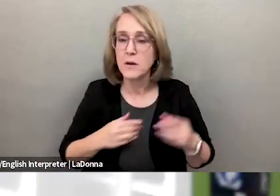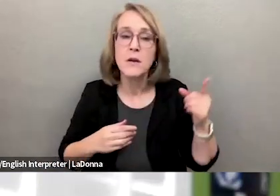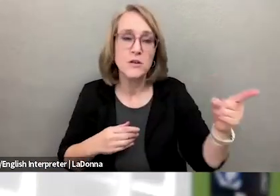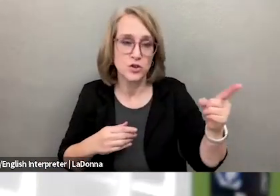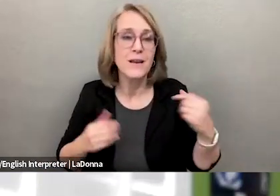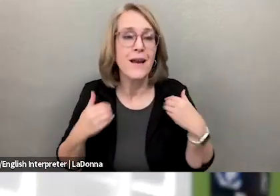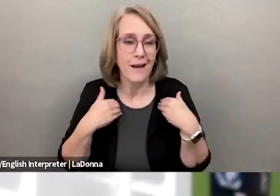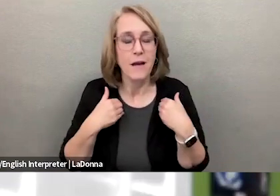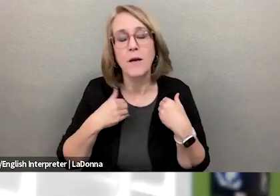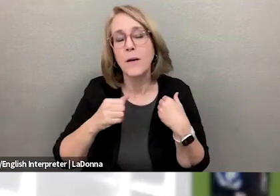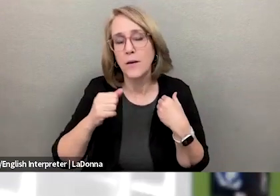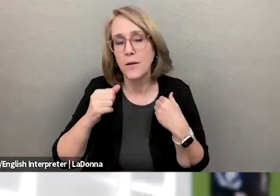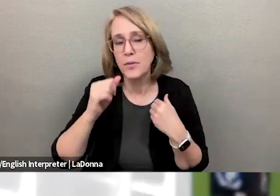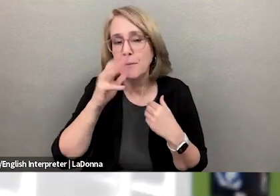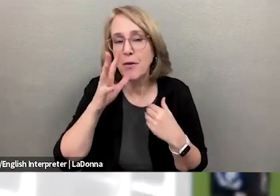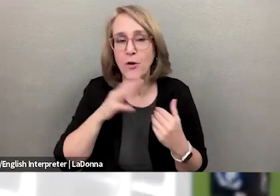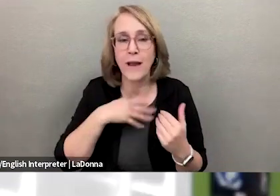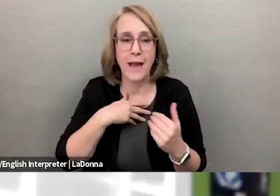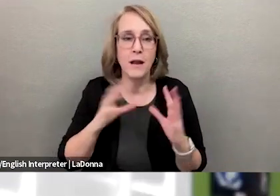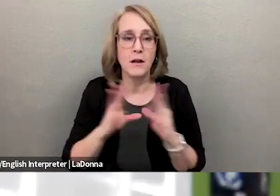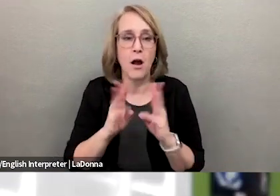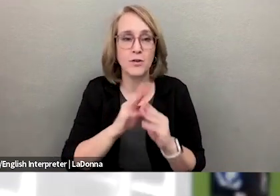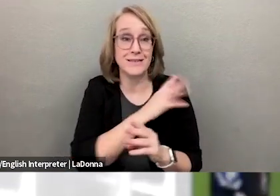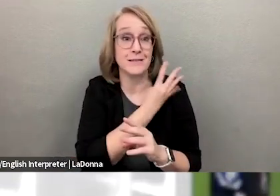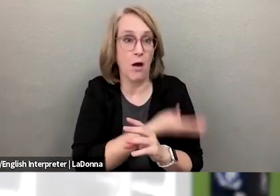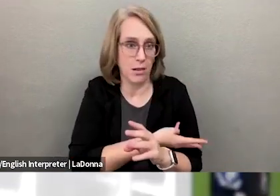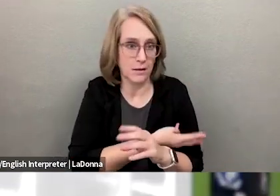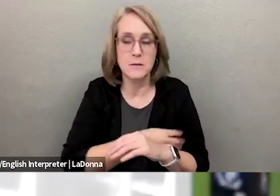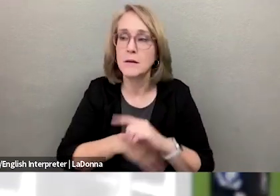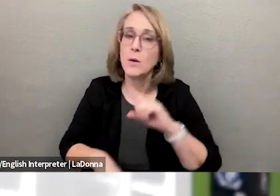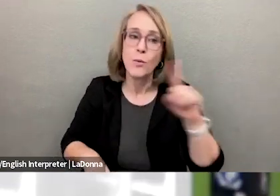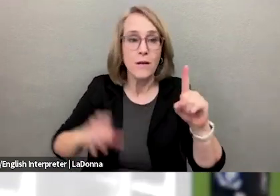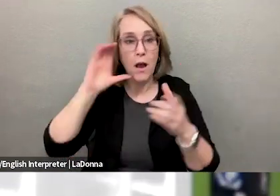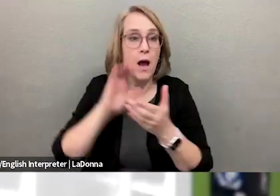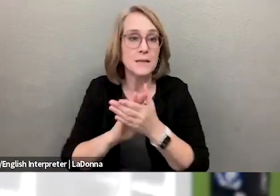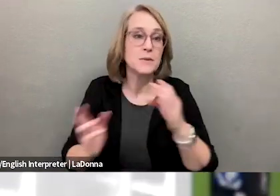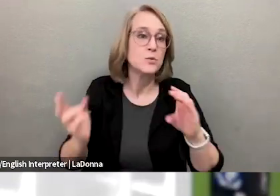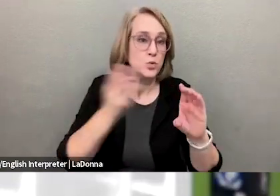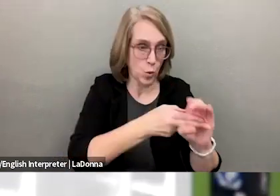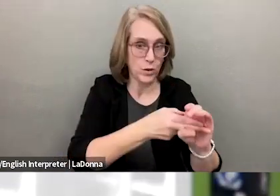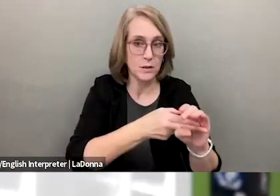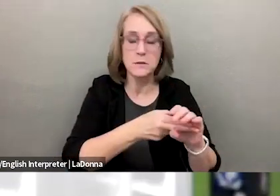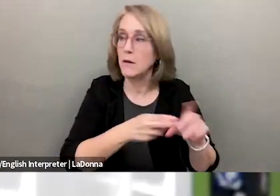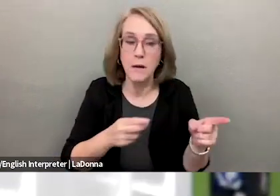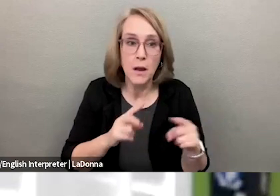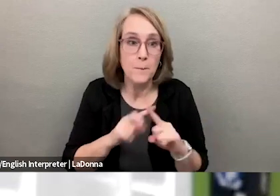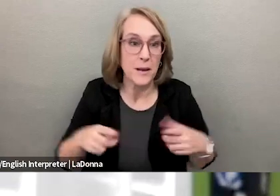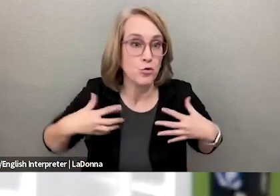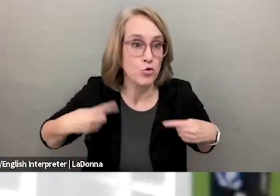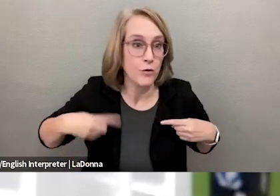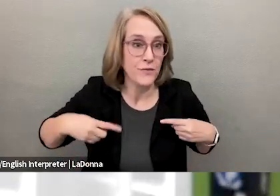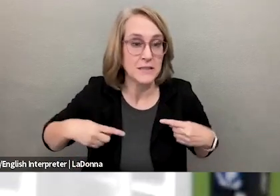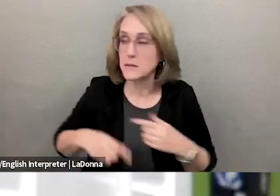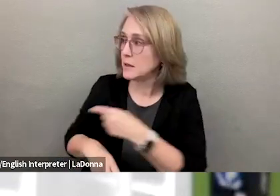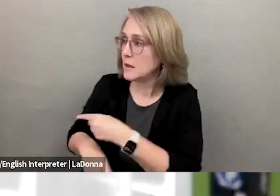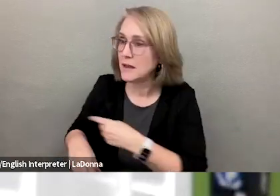and he went to Scotland with her. And she was so nervous because not only is there not places, but they have to be places where parents